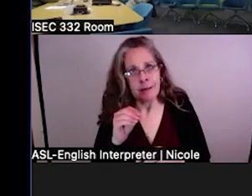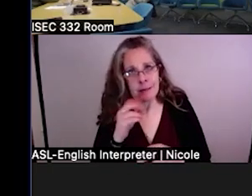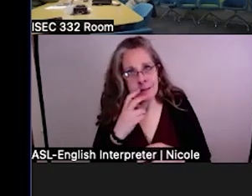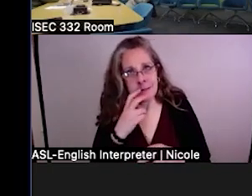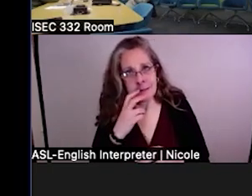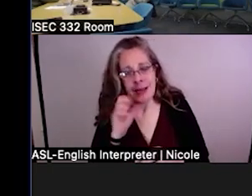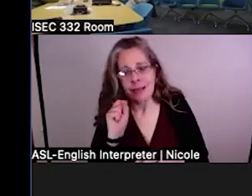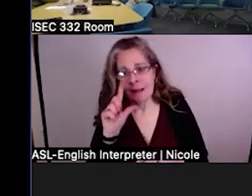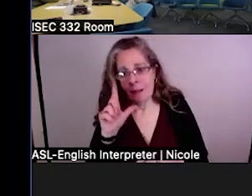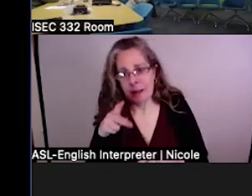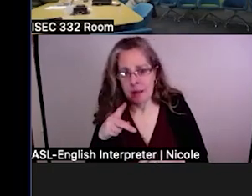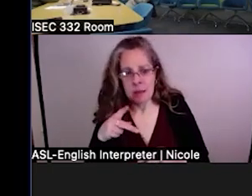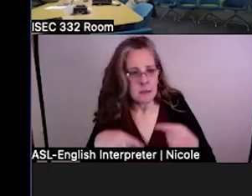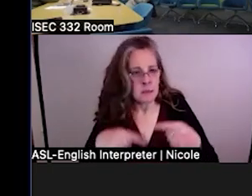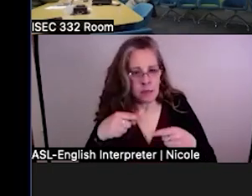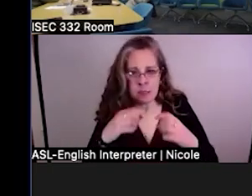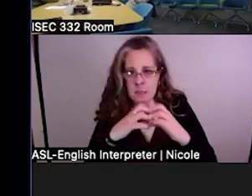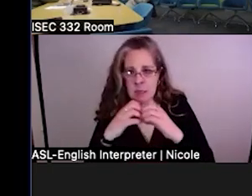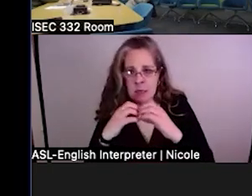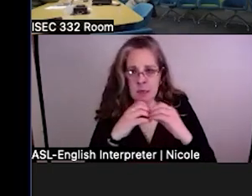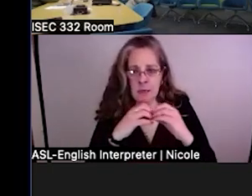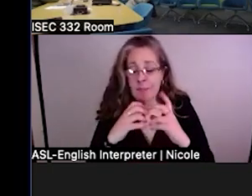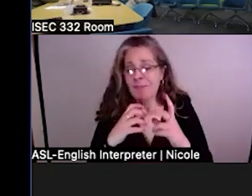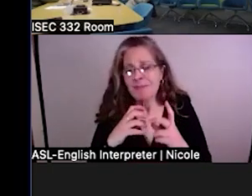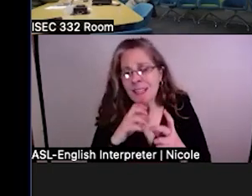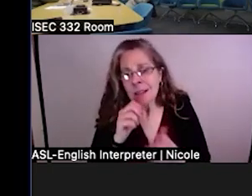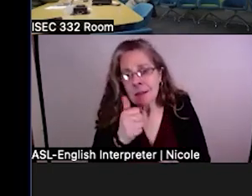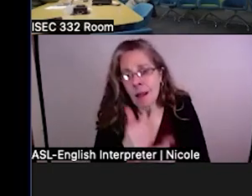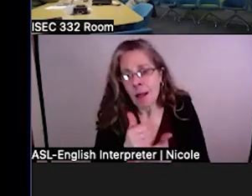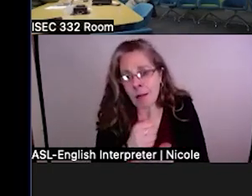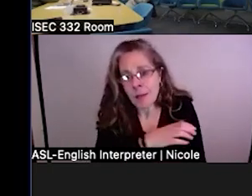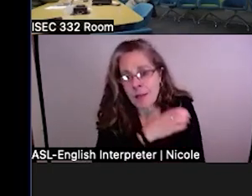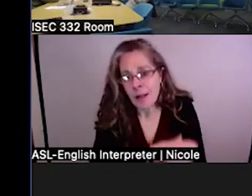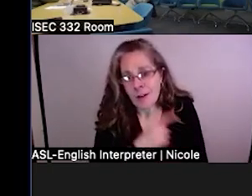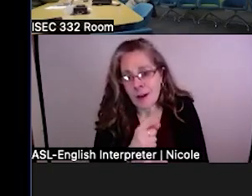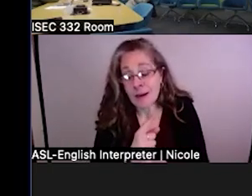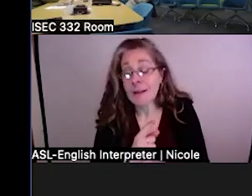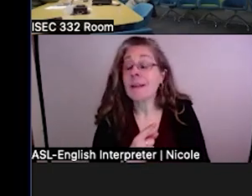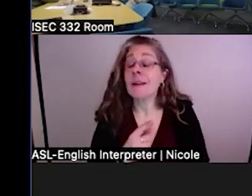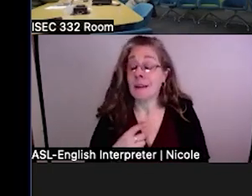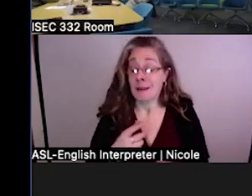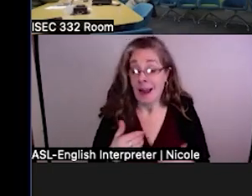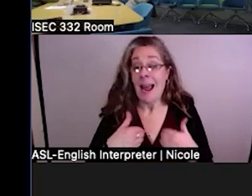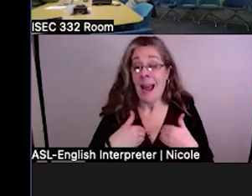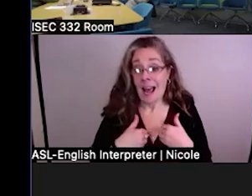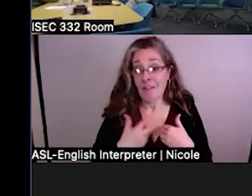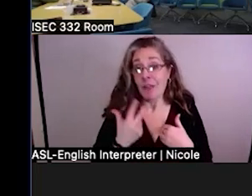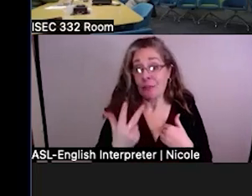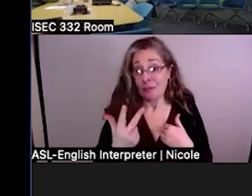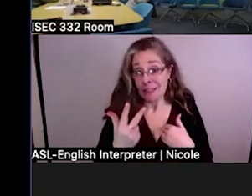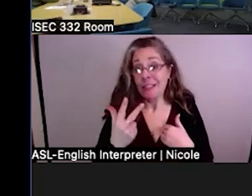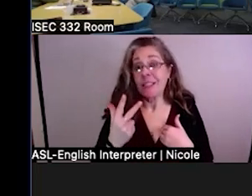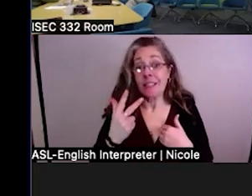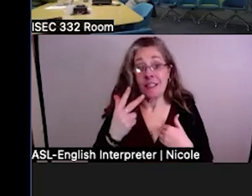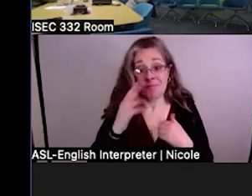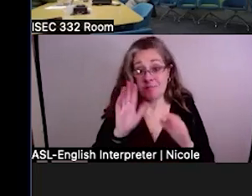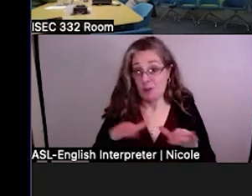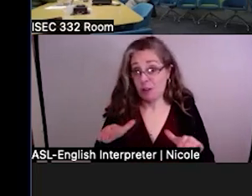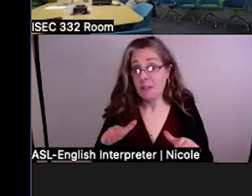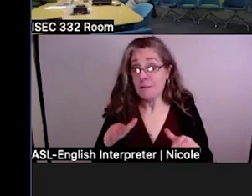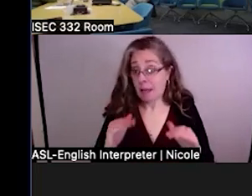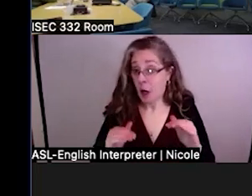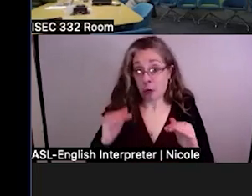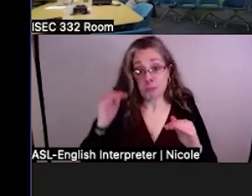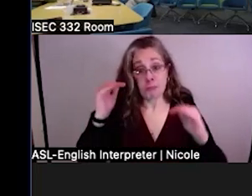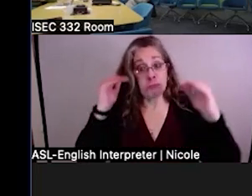our clients. And I have 3 children myself who are all grown or almost grown,